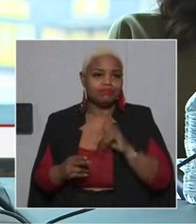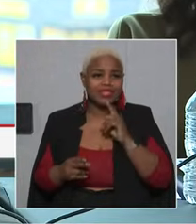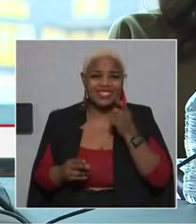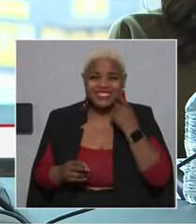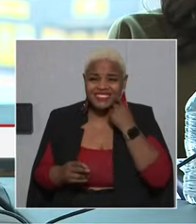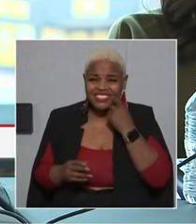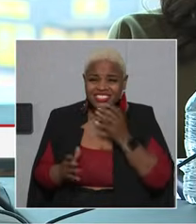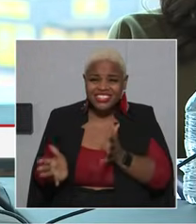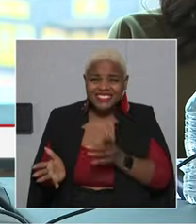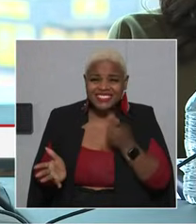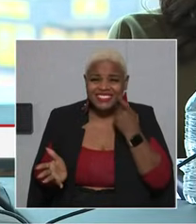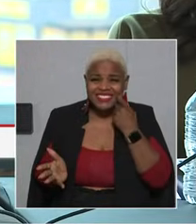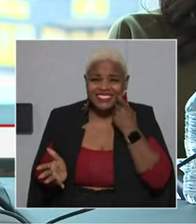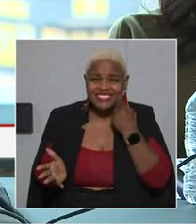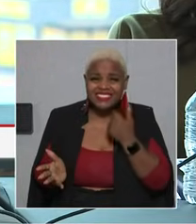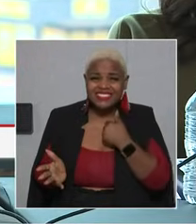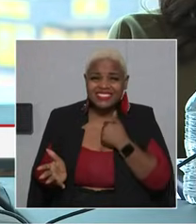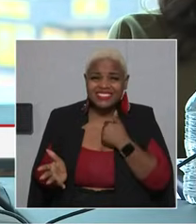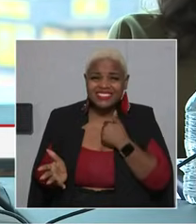conversation.